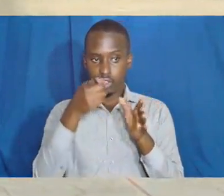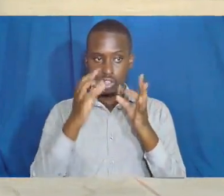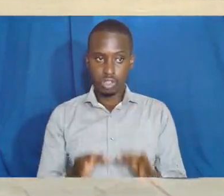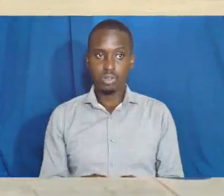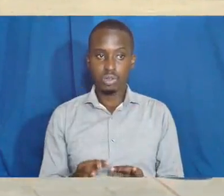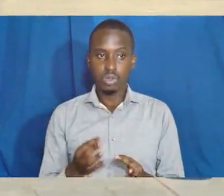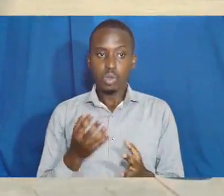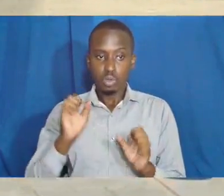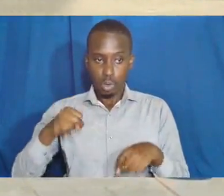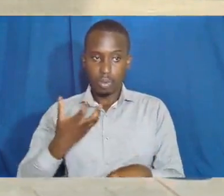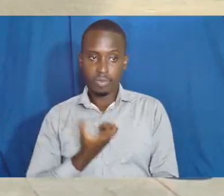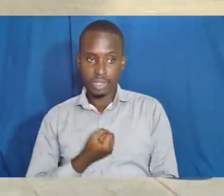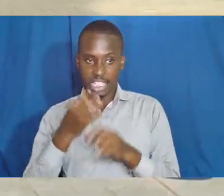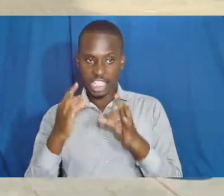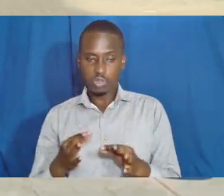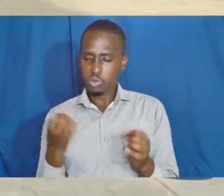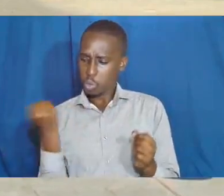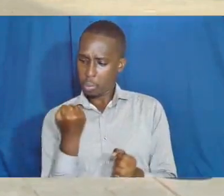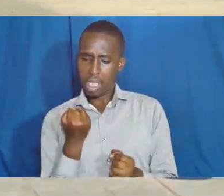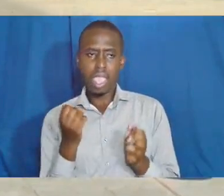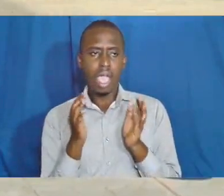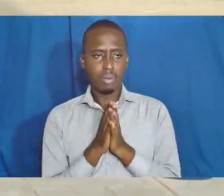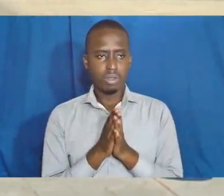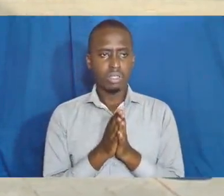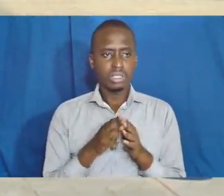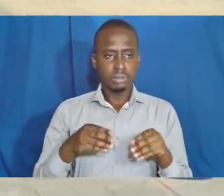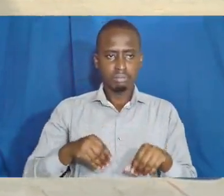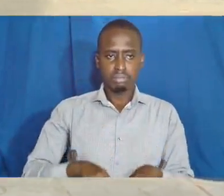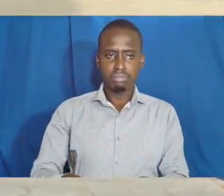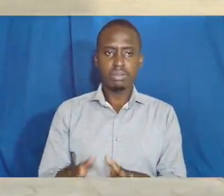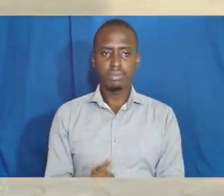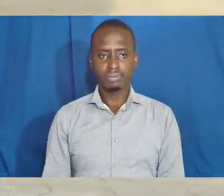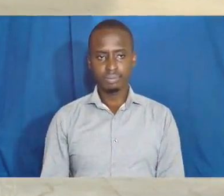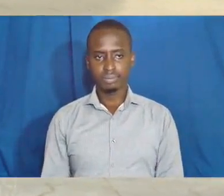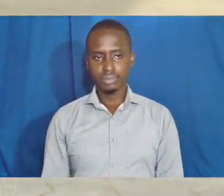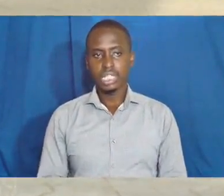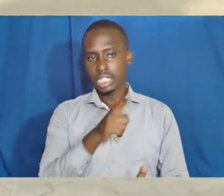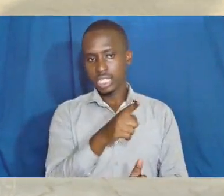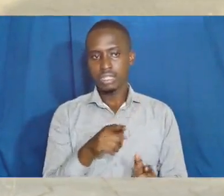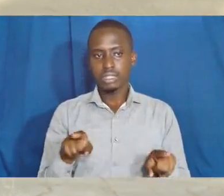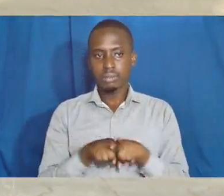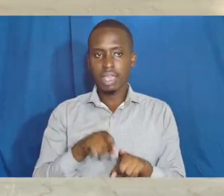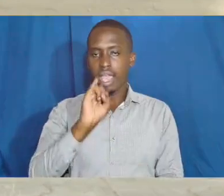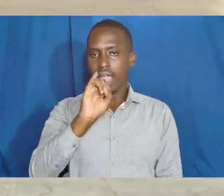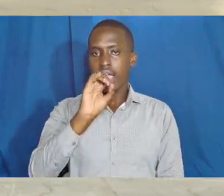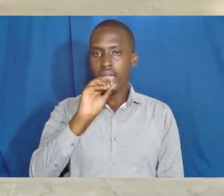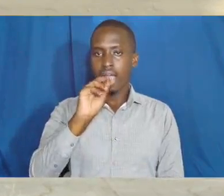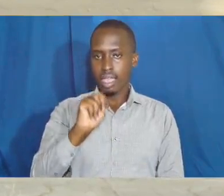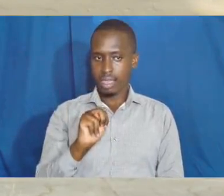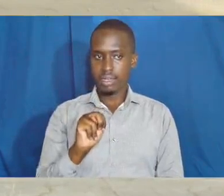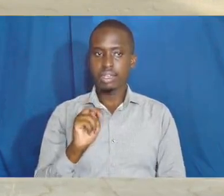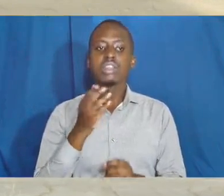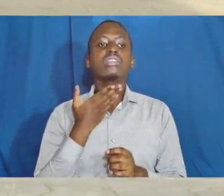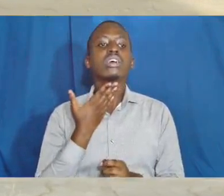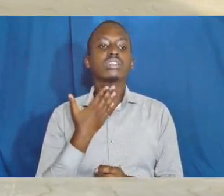where we have a solid. So if you have, for example, this is a compound of iron, I just want